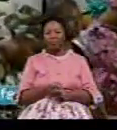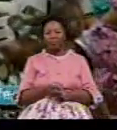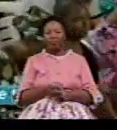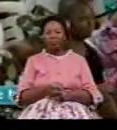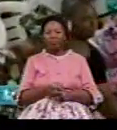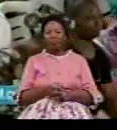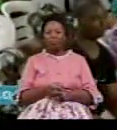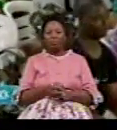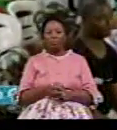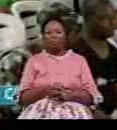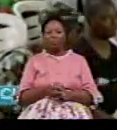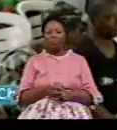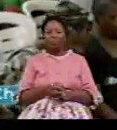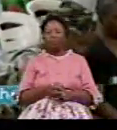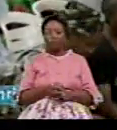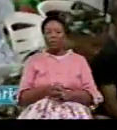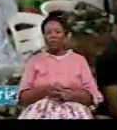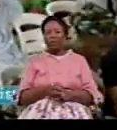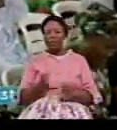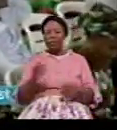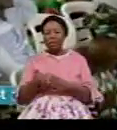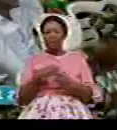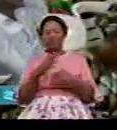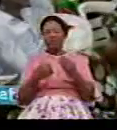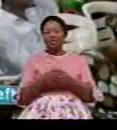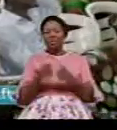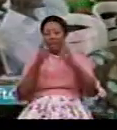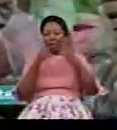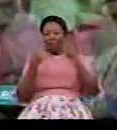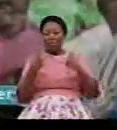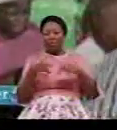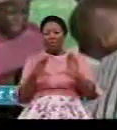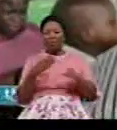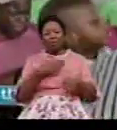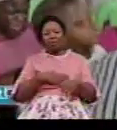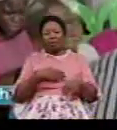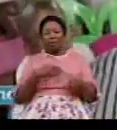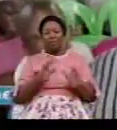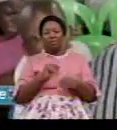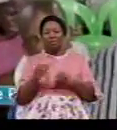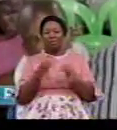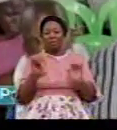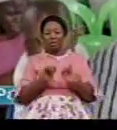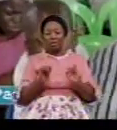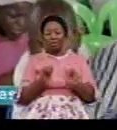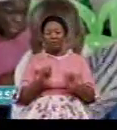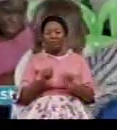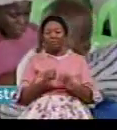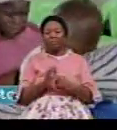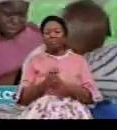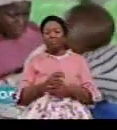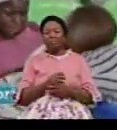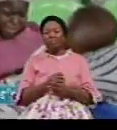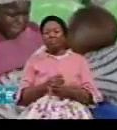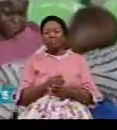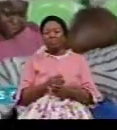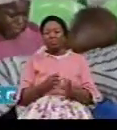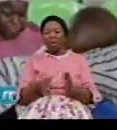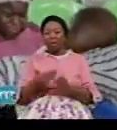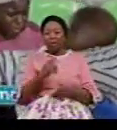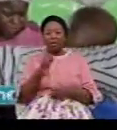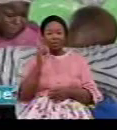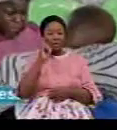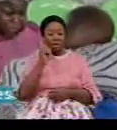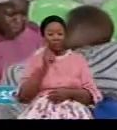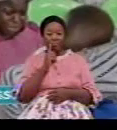and all other. Make sure you wait. Do the same thing. You will give